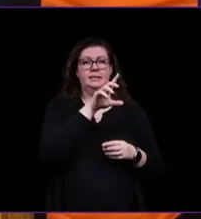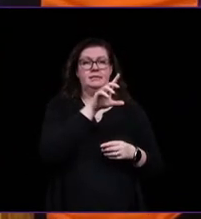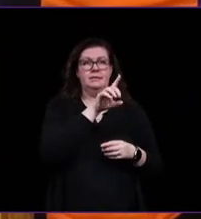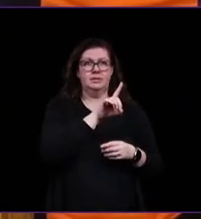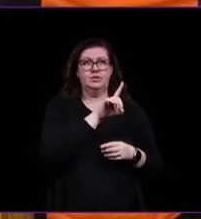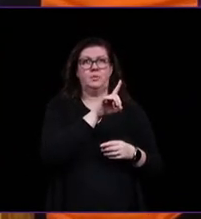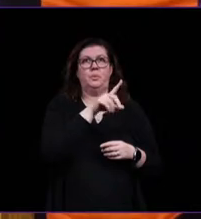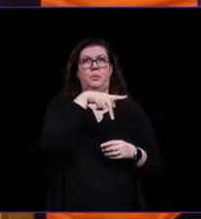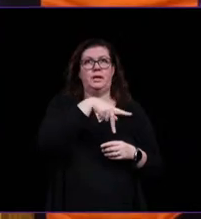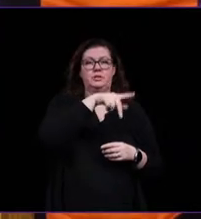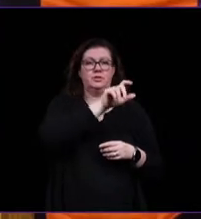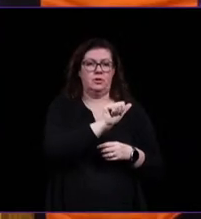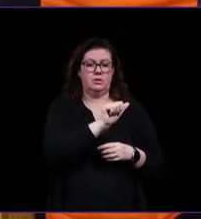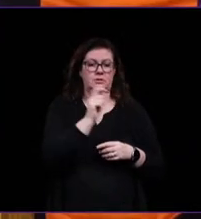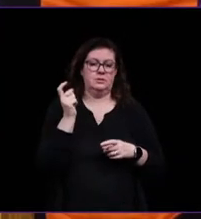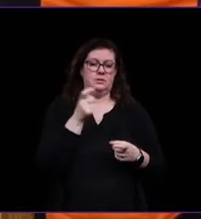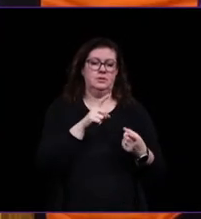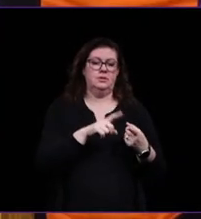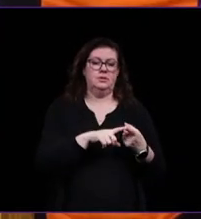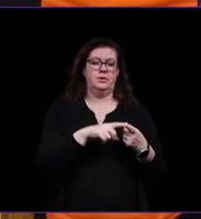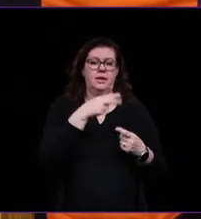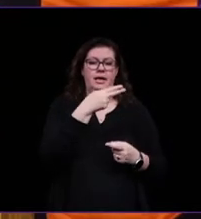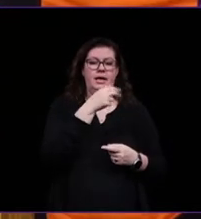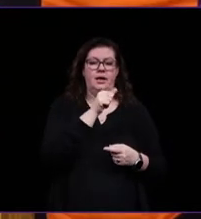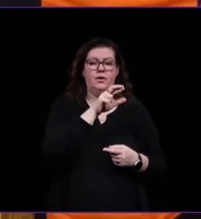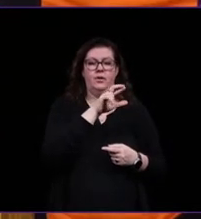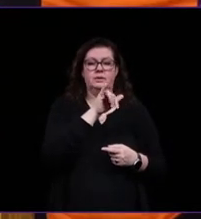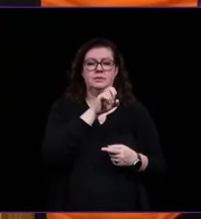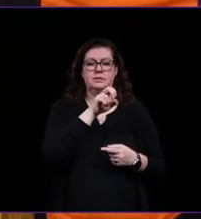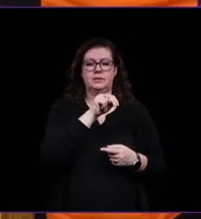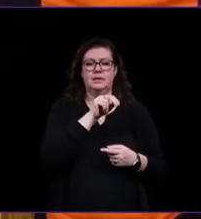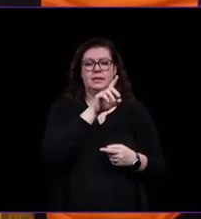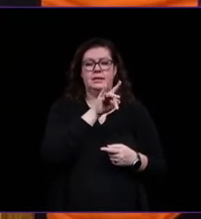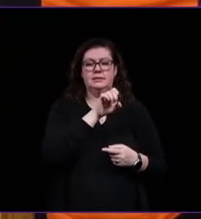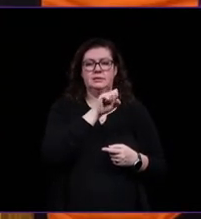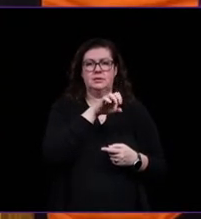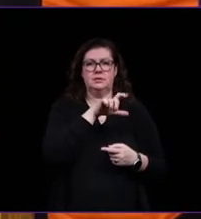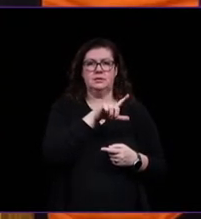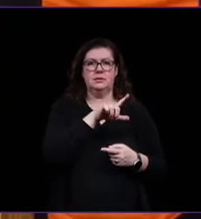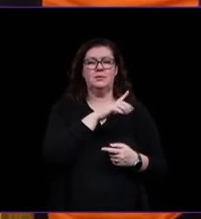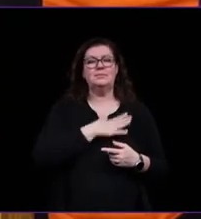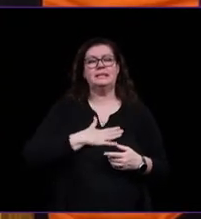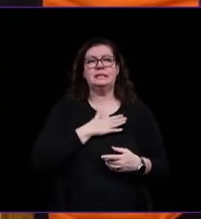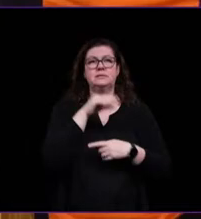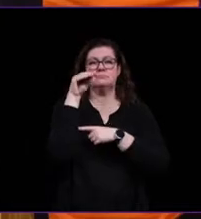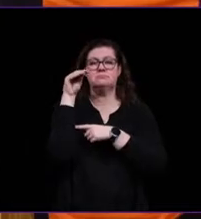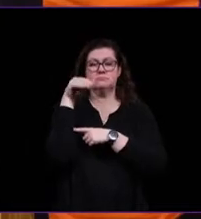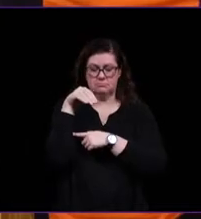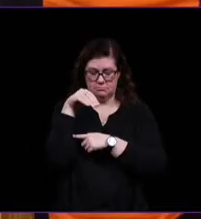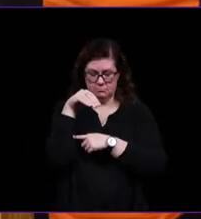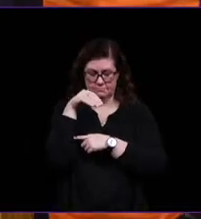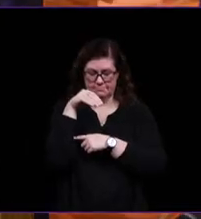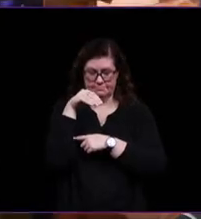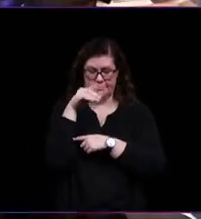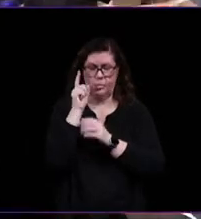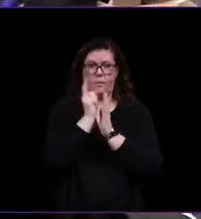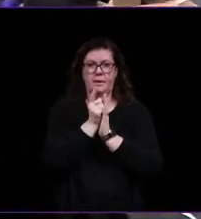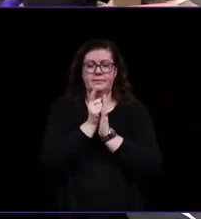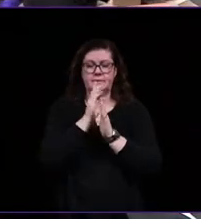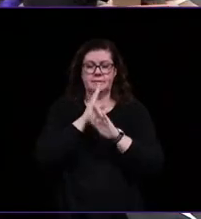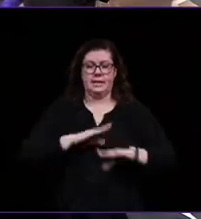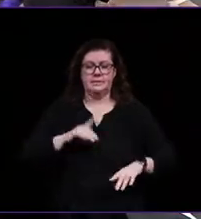awarded posthumously to Harrison Q. Diesel. Will you please bow your heads and observe a moment of silence in their